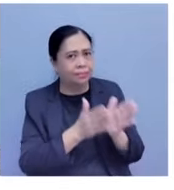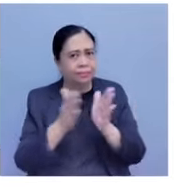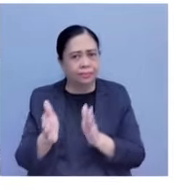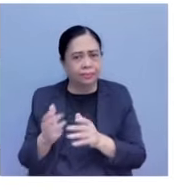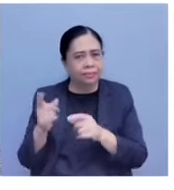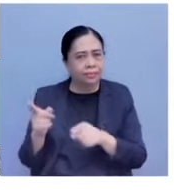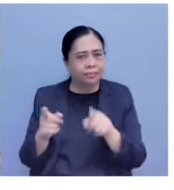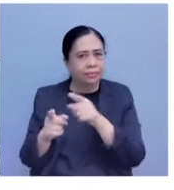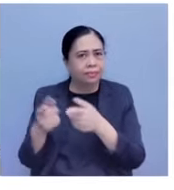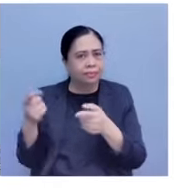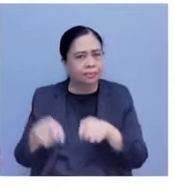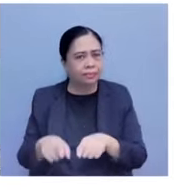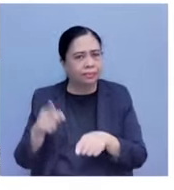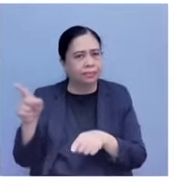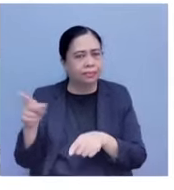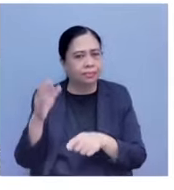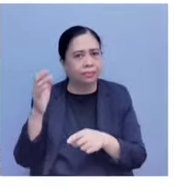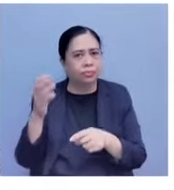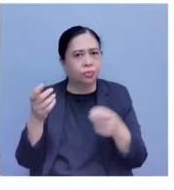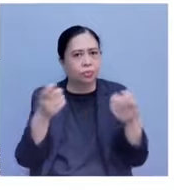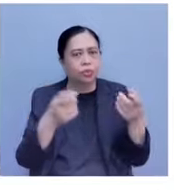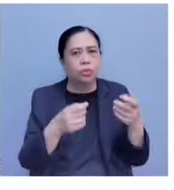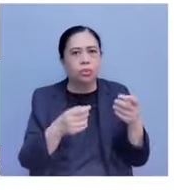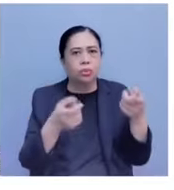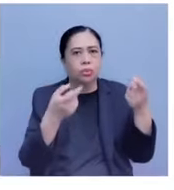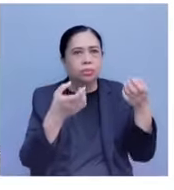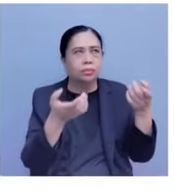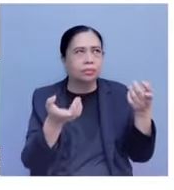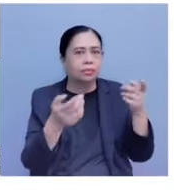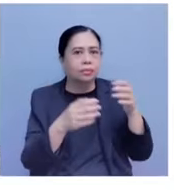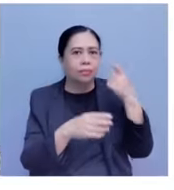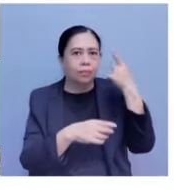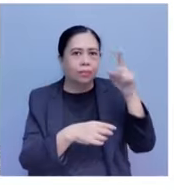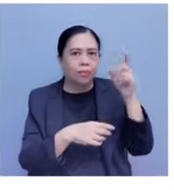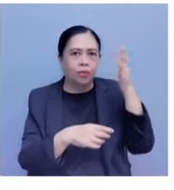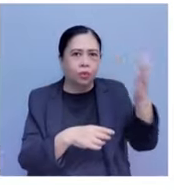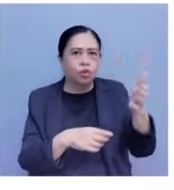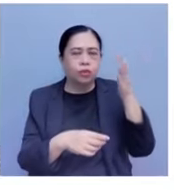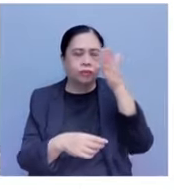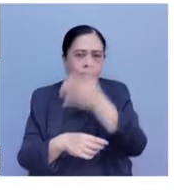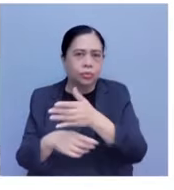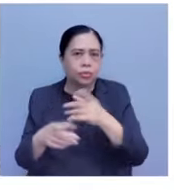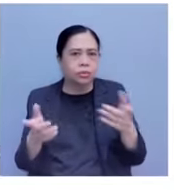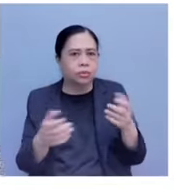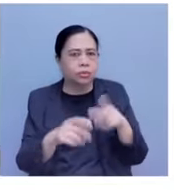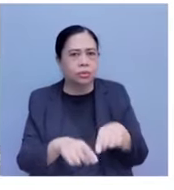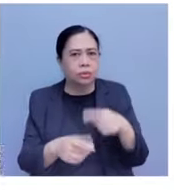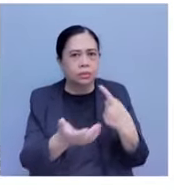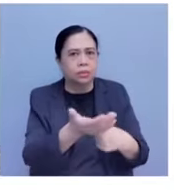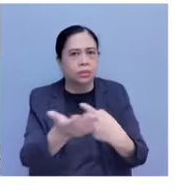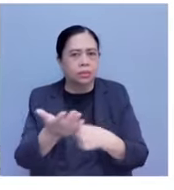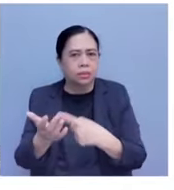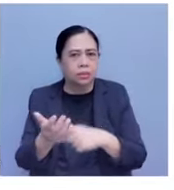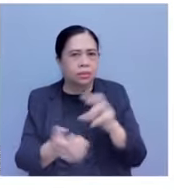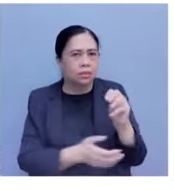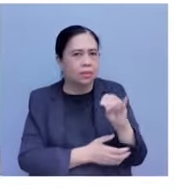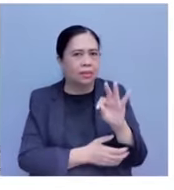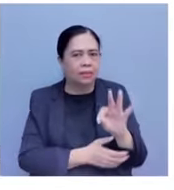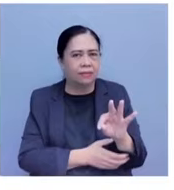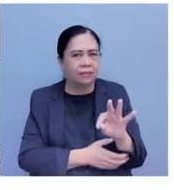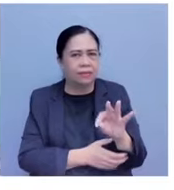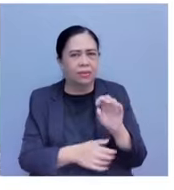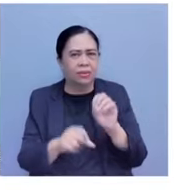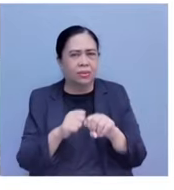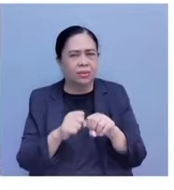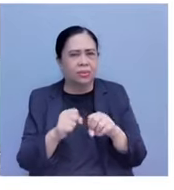and the reality of the Filipino people. To some, it's so far, this discussion about the MIF, it's so far